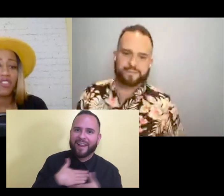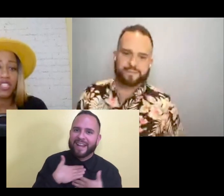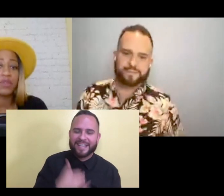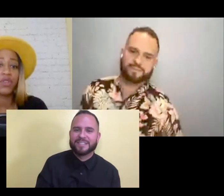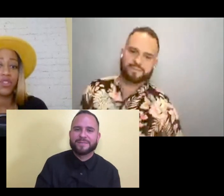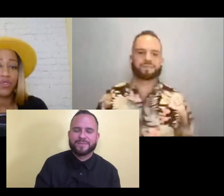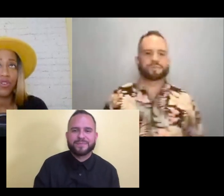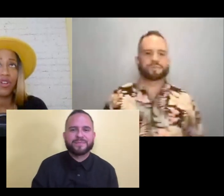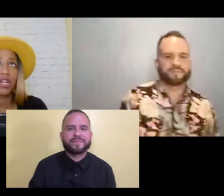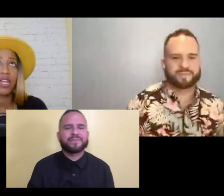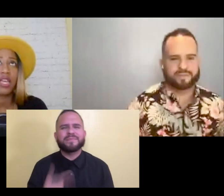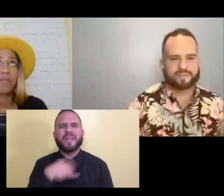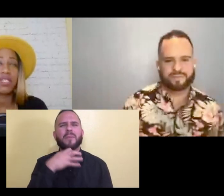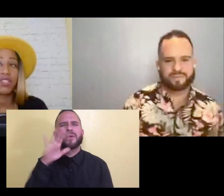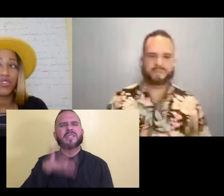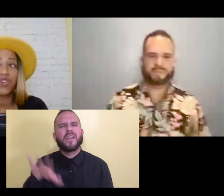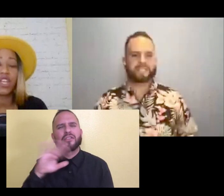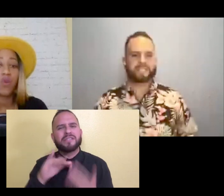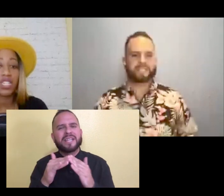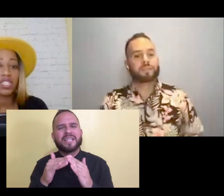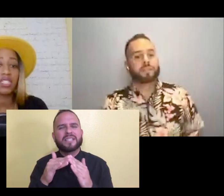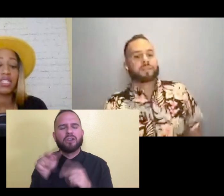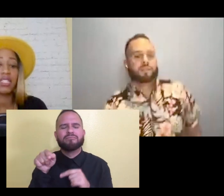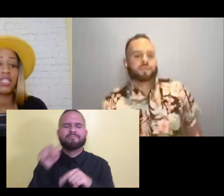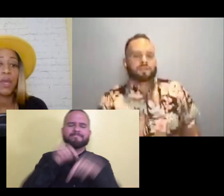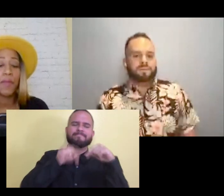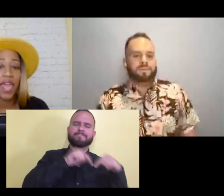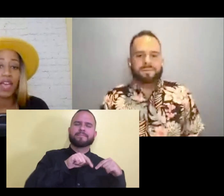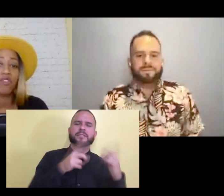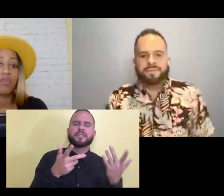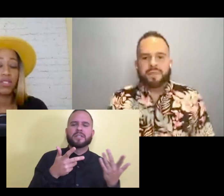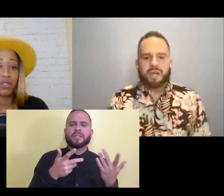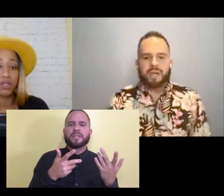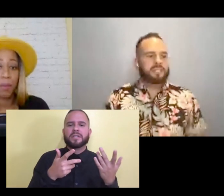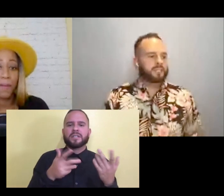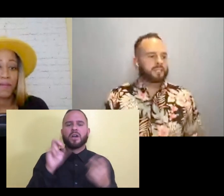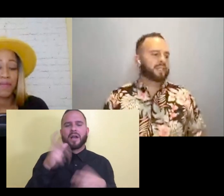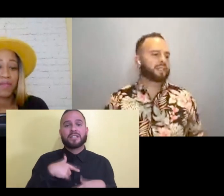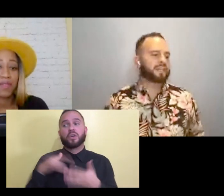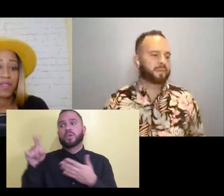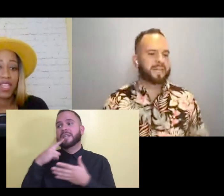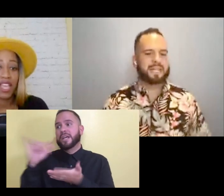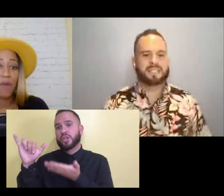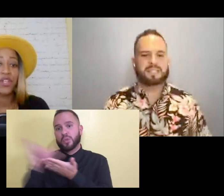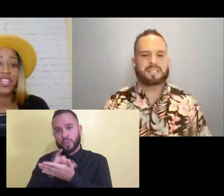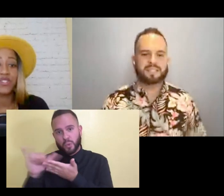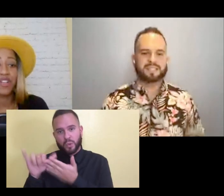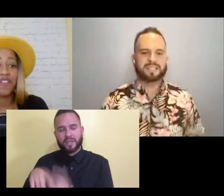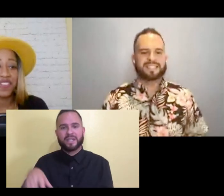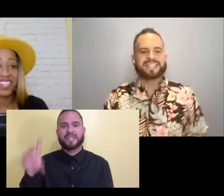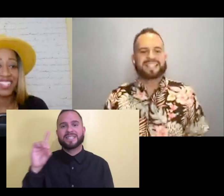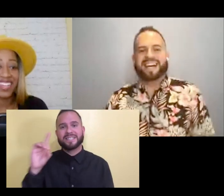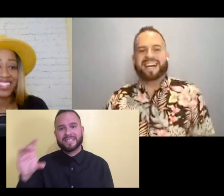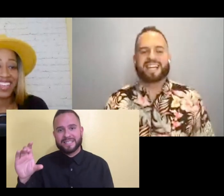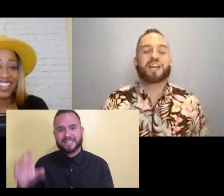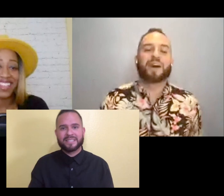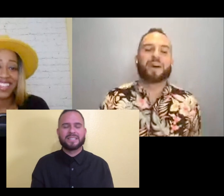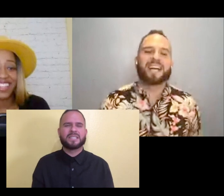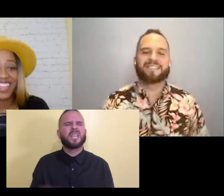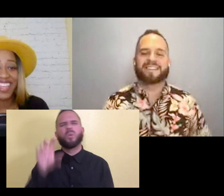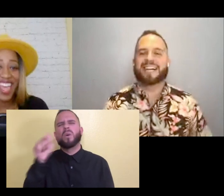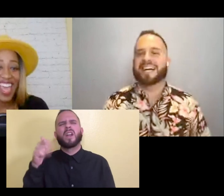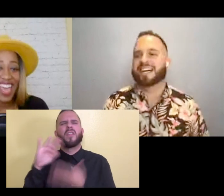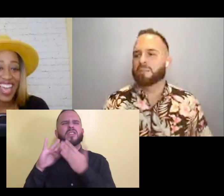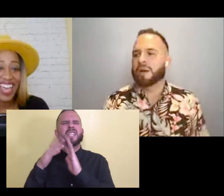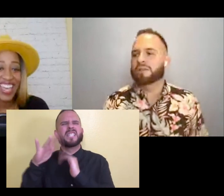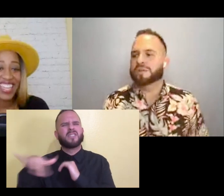other cities between New York, besides New York and Washington, D.C., have you been to? Oh man. I wonder, did you hit all 50 states yet? No, I